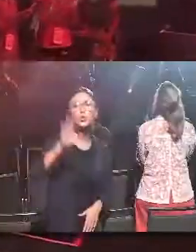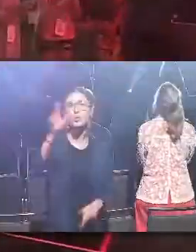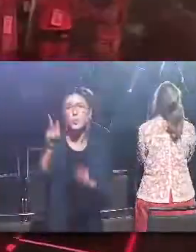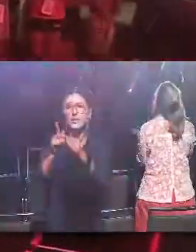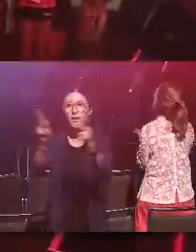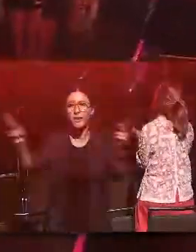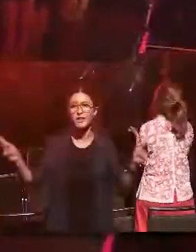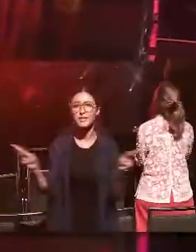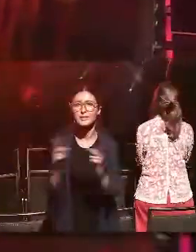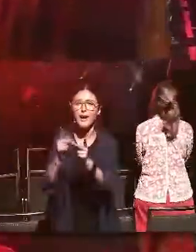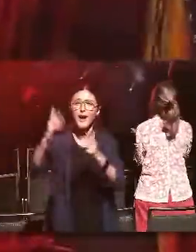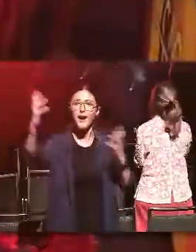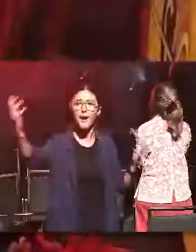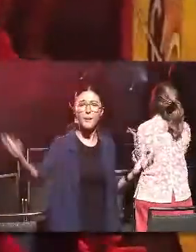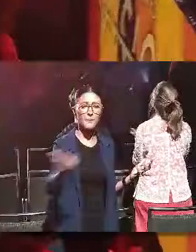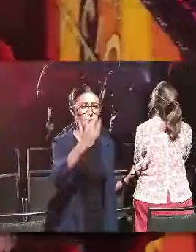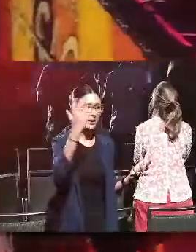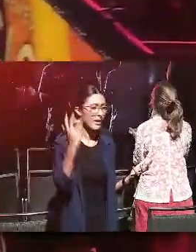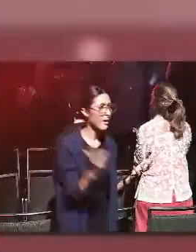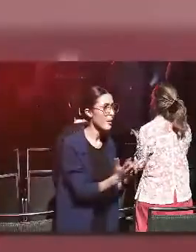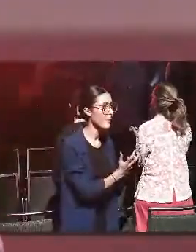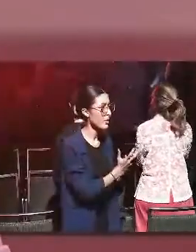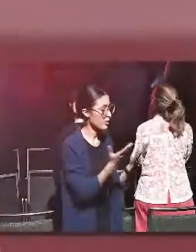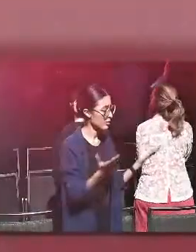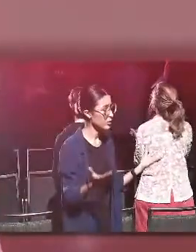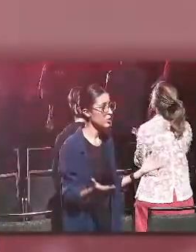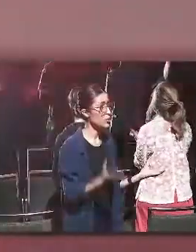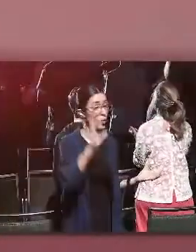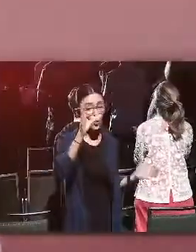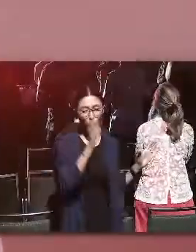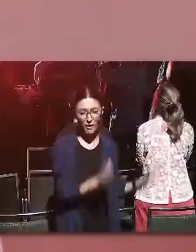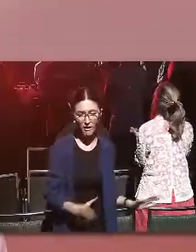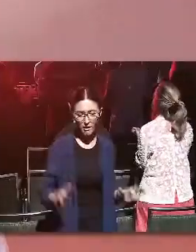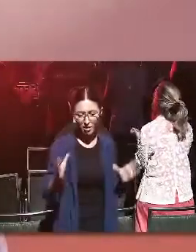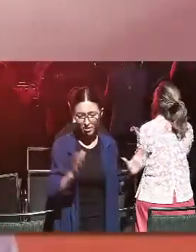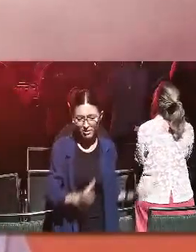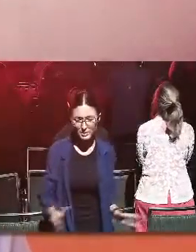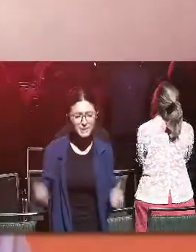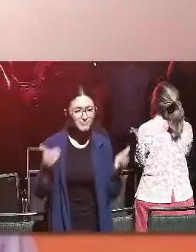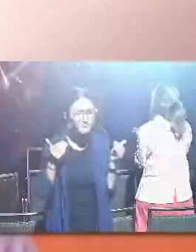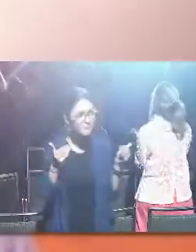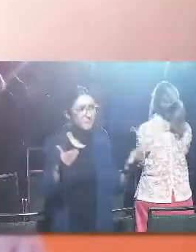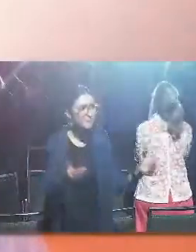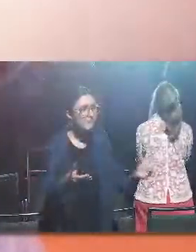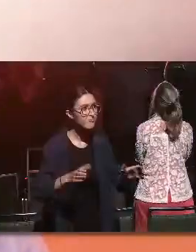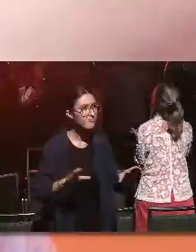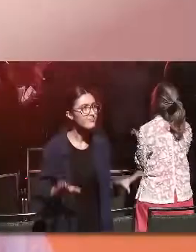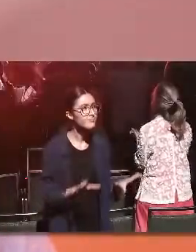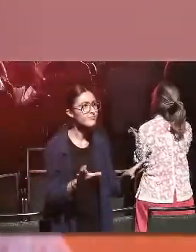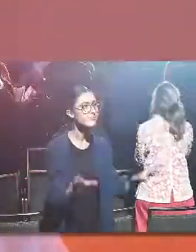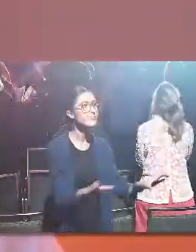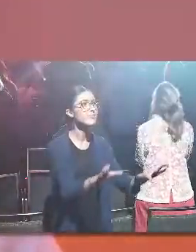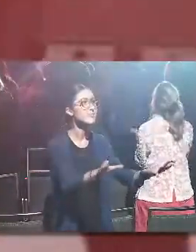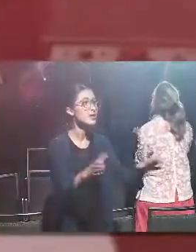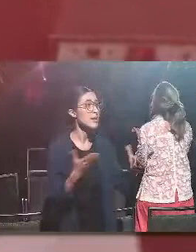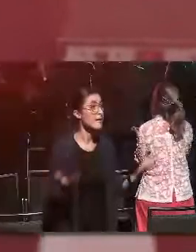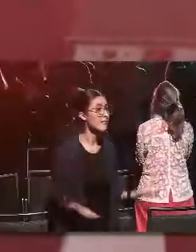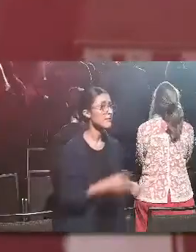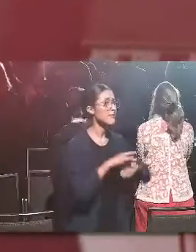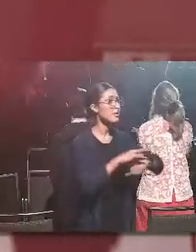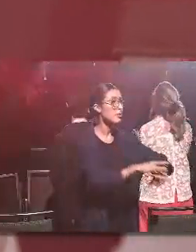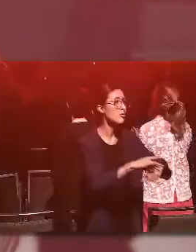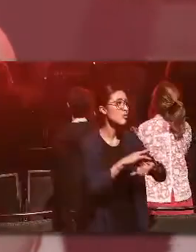Your kingdom come, your will be done